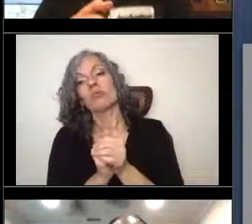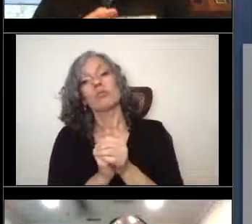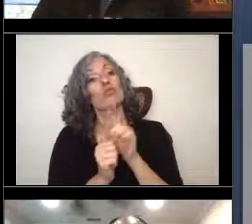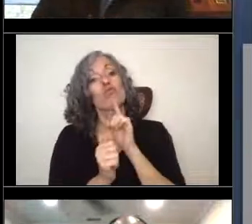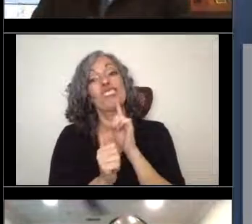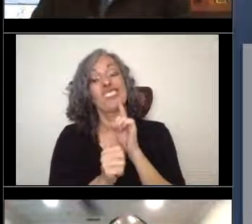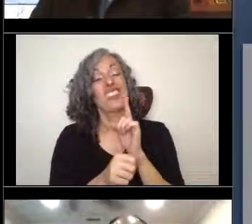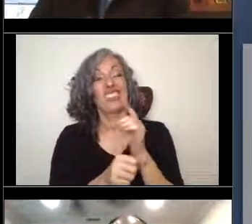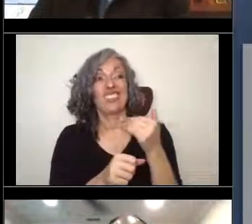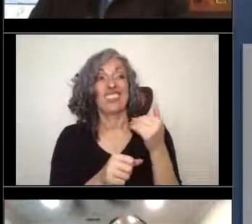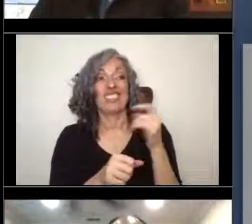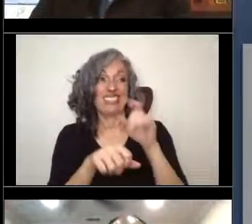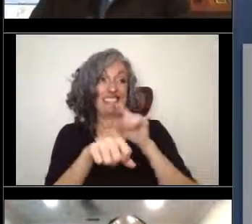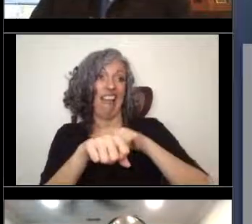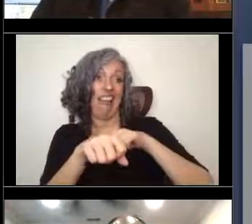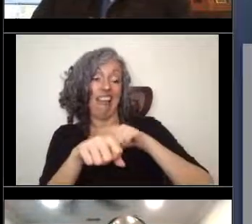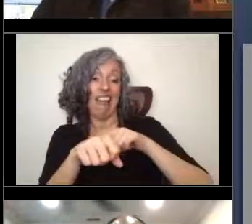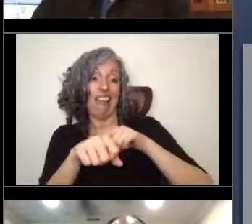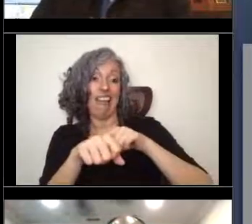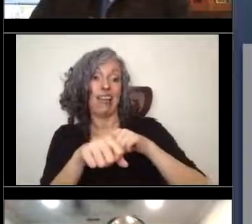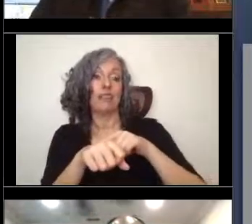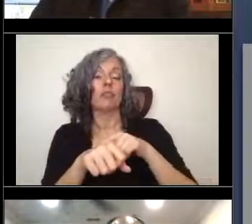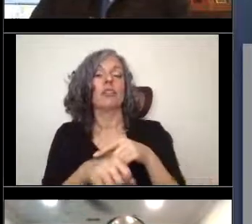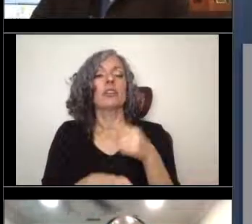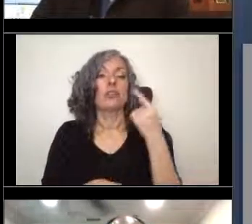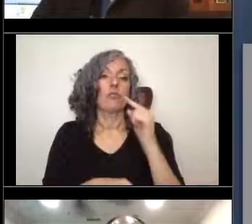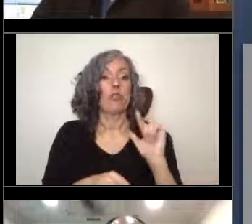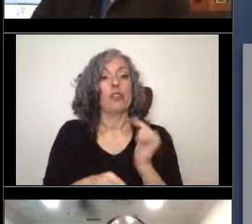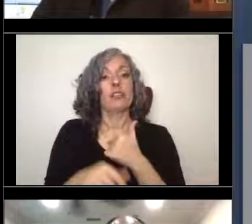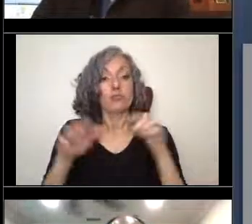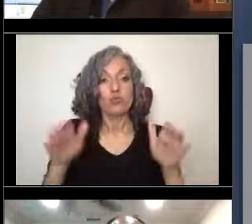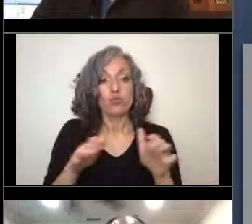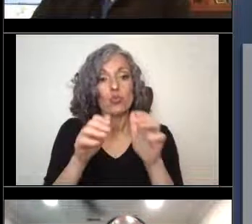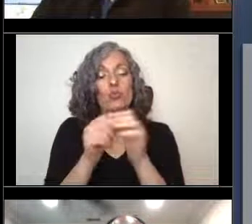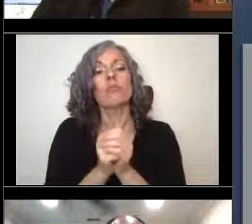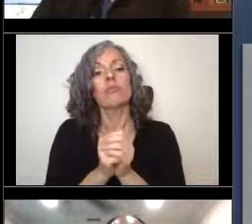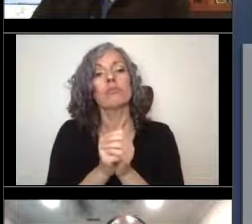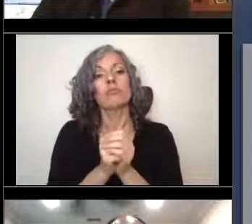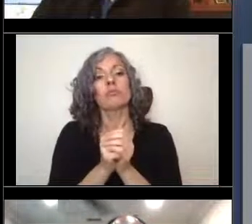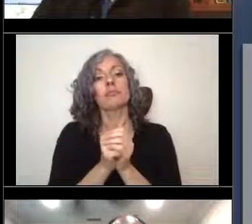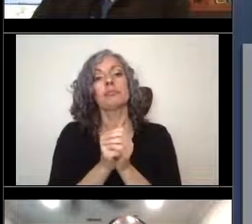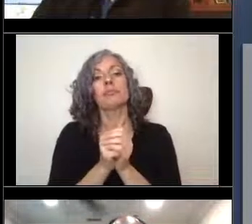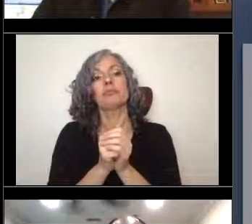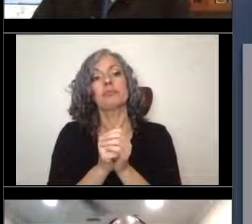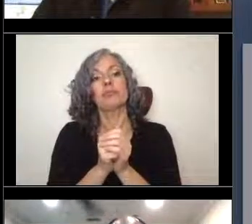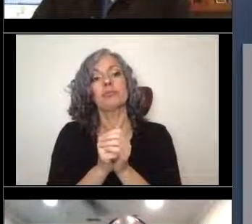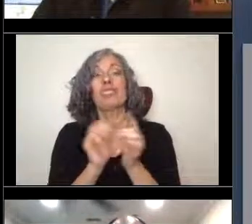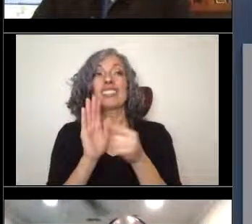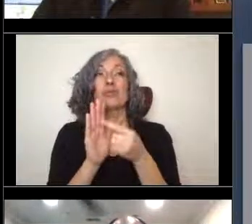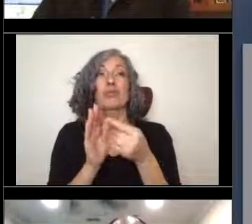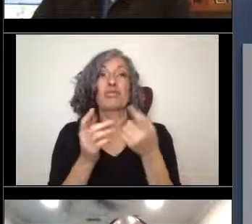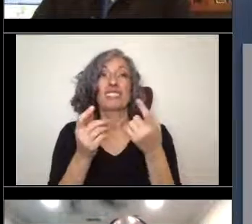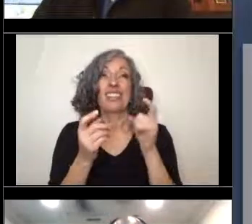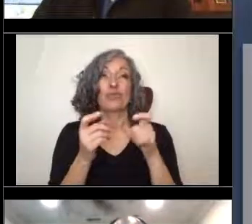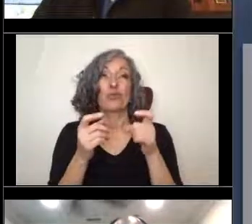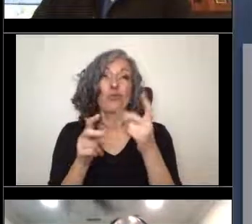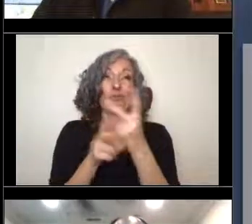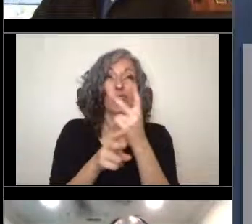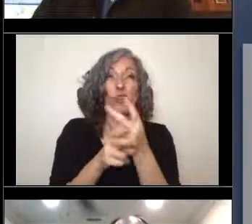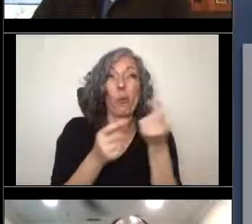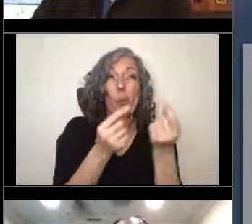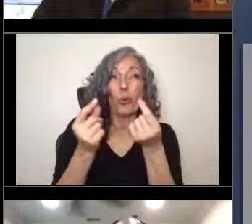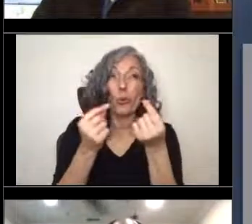that are a little different than what is normally done. And many times we're able to kind of figure out how to accommodate that. So this is where I just think having